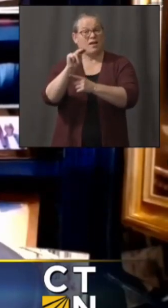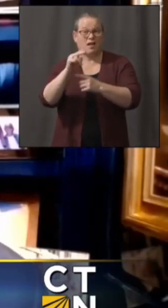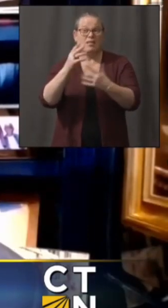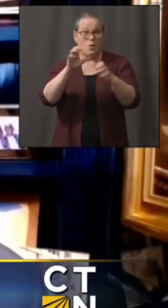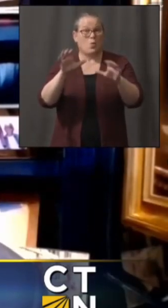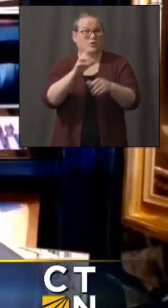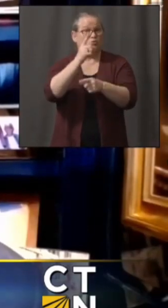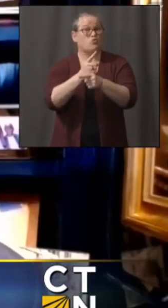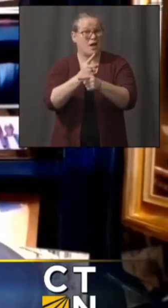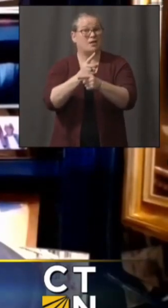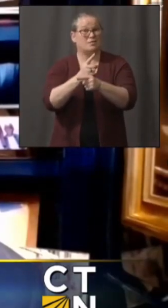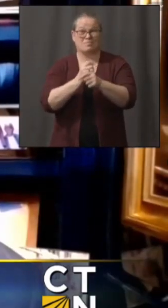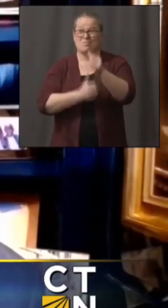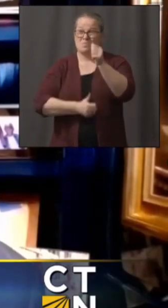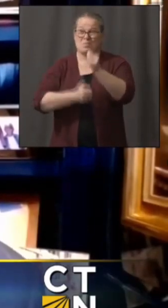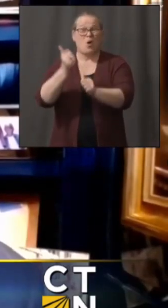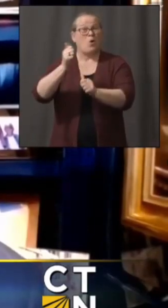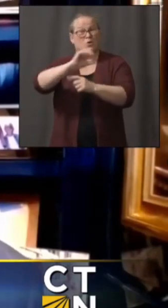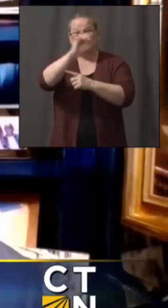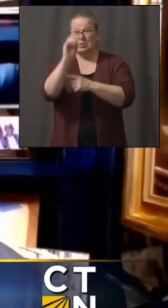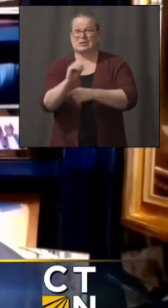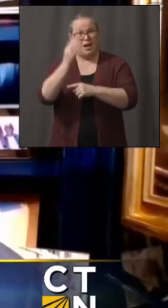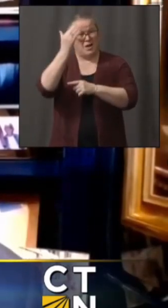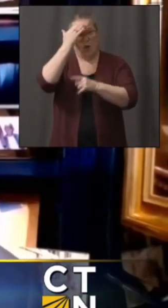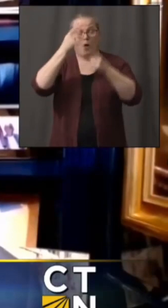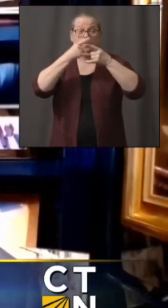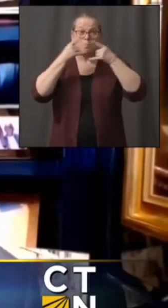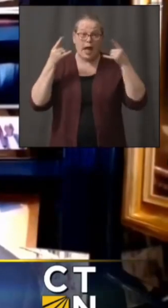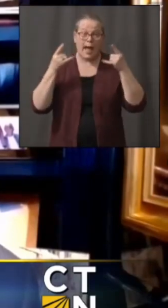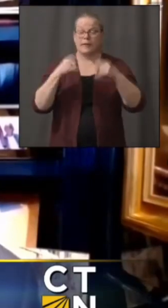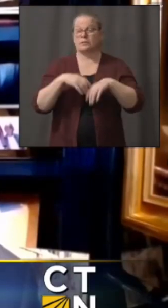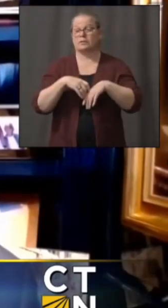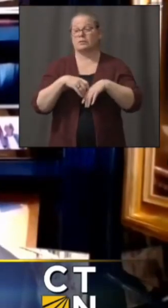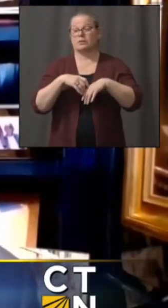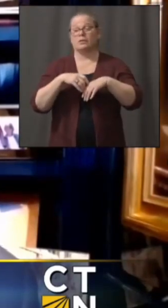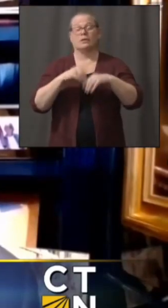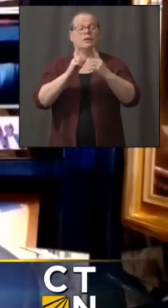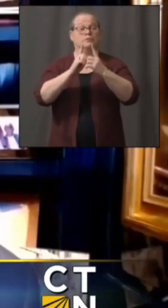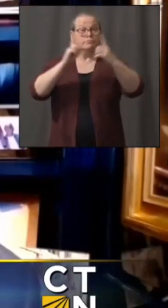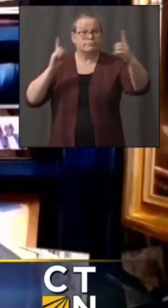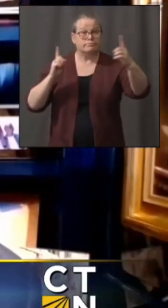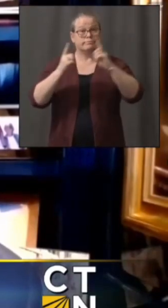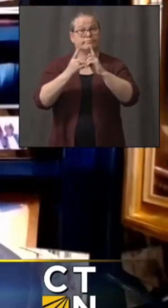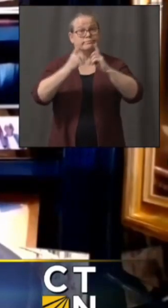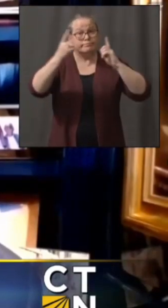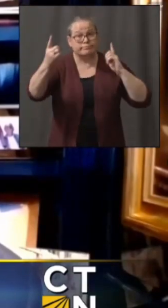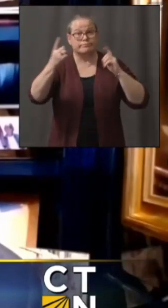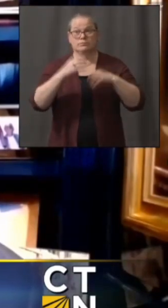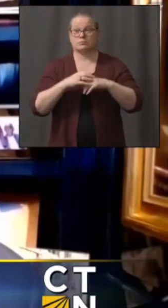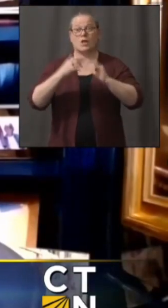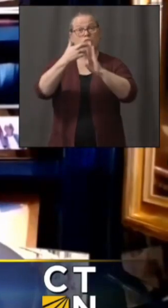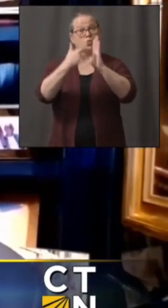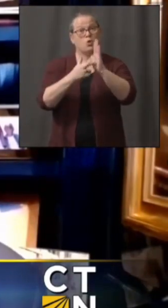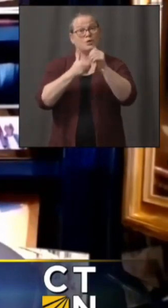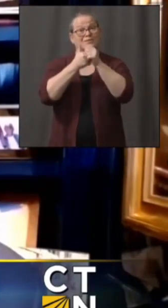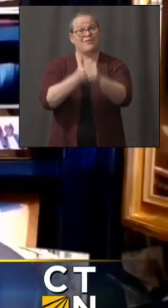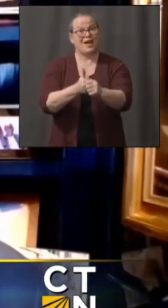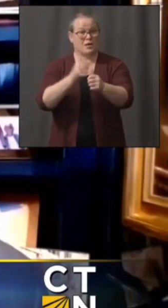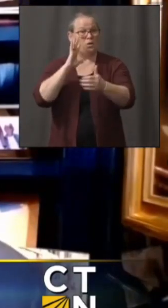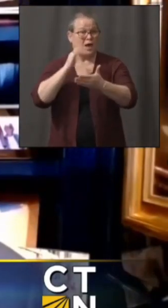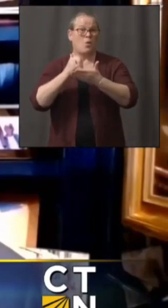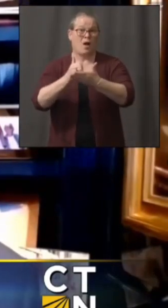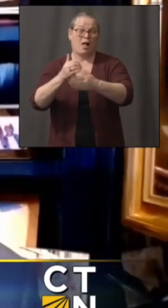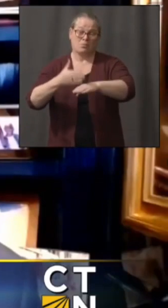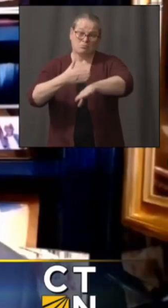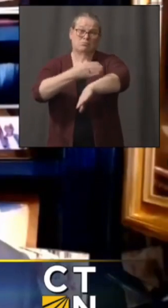wear the mask and keep our distance and follow these rules a little bit longer, it'll make a big difference. And I think as I look at North Dakota and Iowa